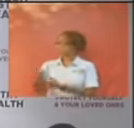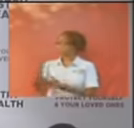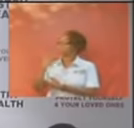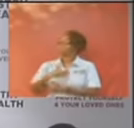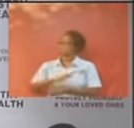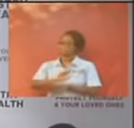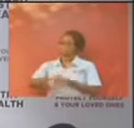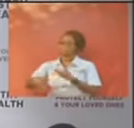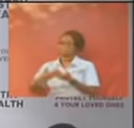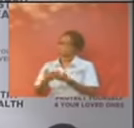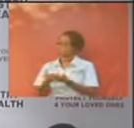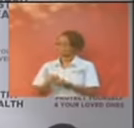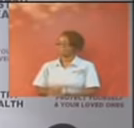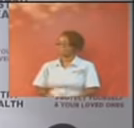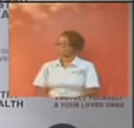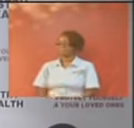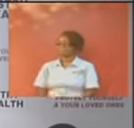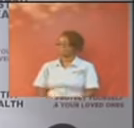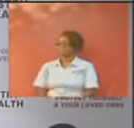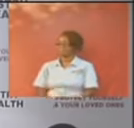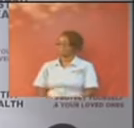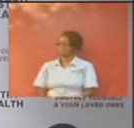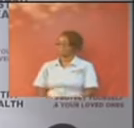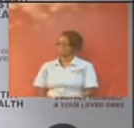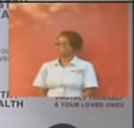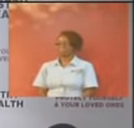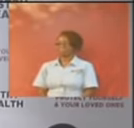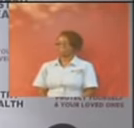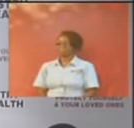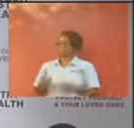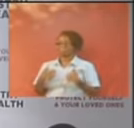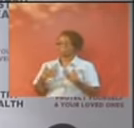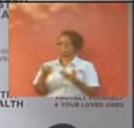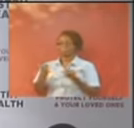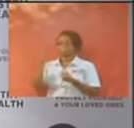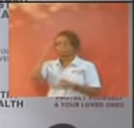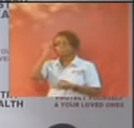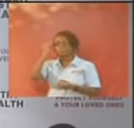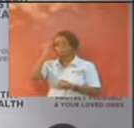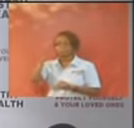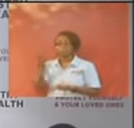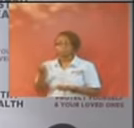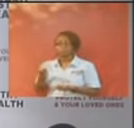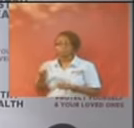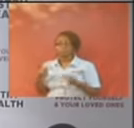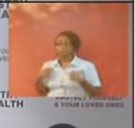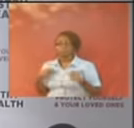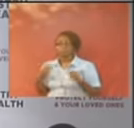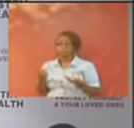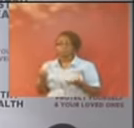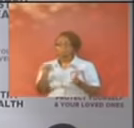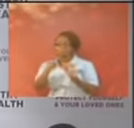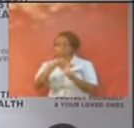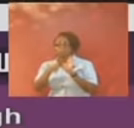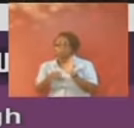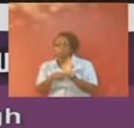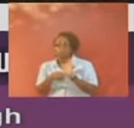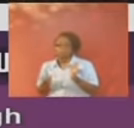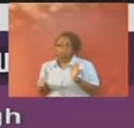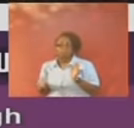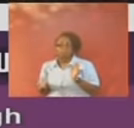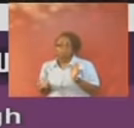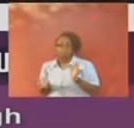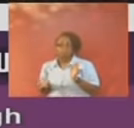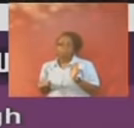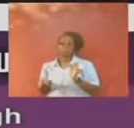Singh, CL Communications. I just wanted to find out, is there a policy for the deaths